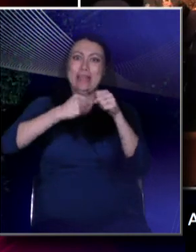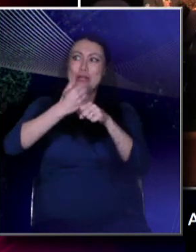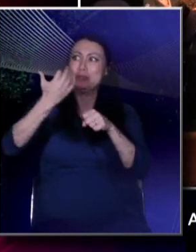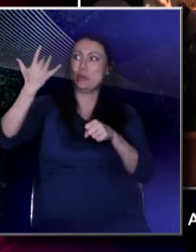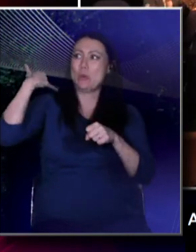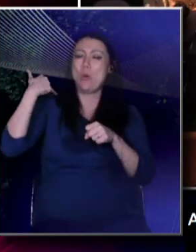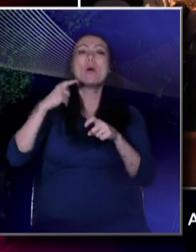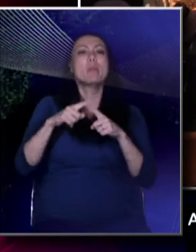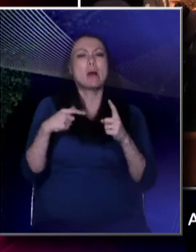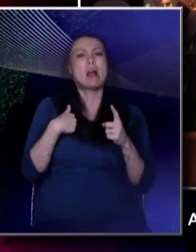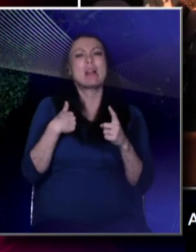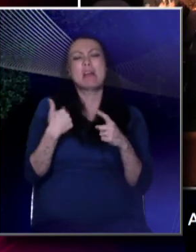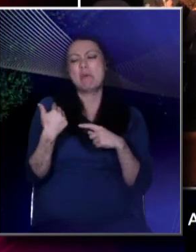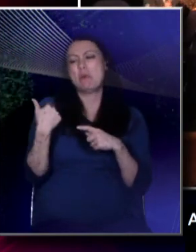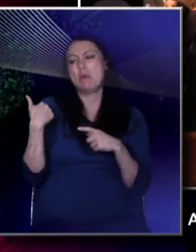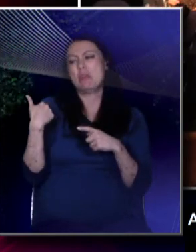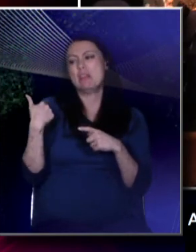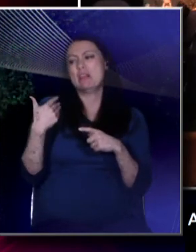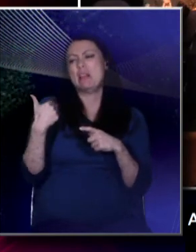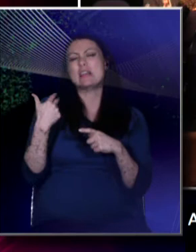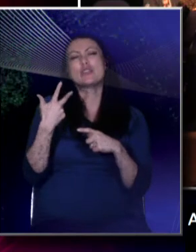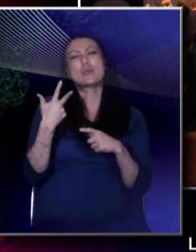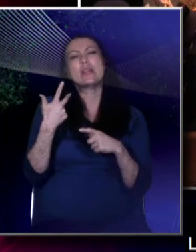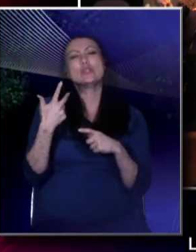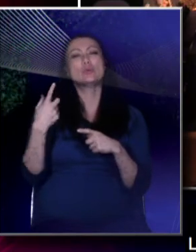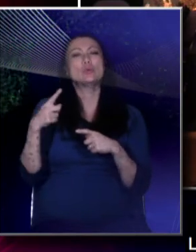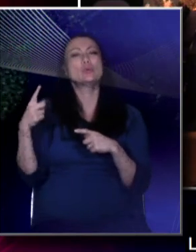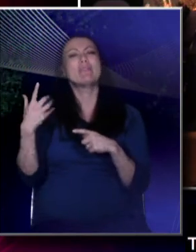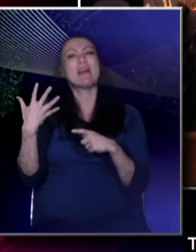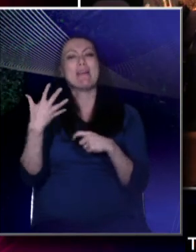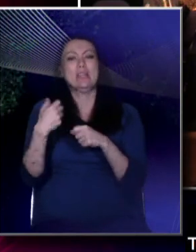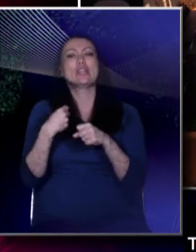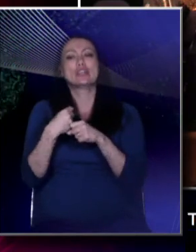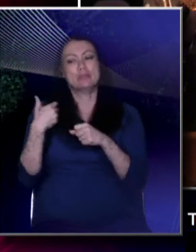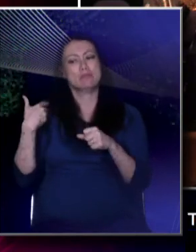I would say alumni in the last, you know, 3 to 5 years.